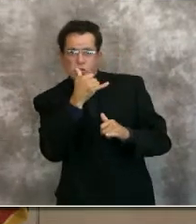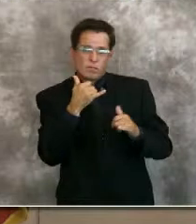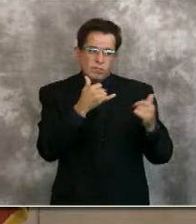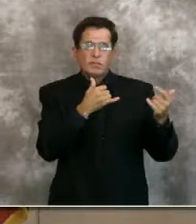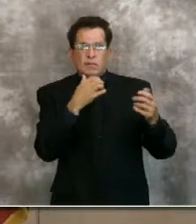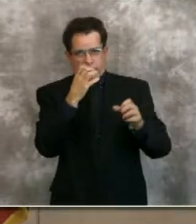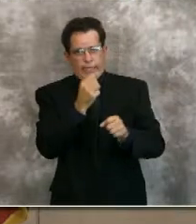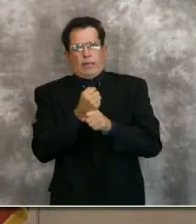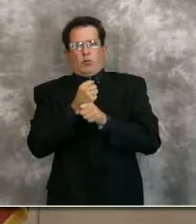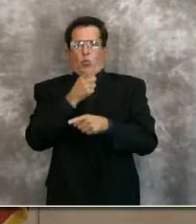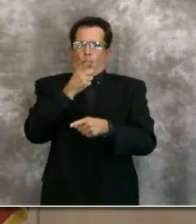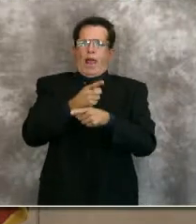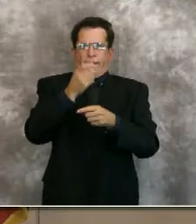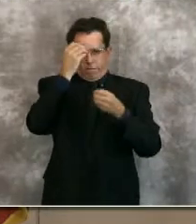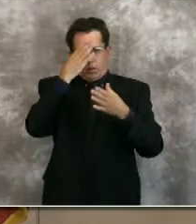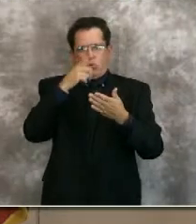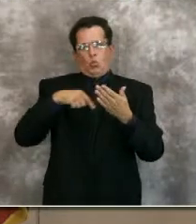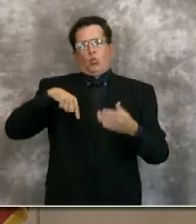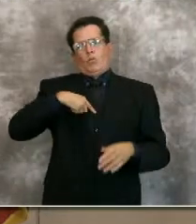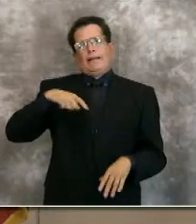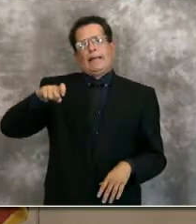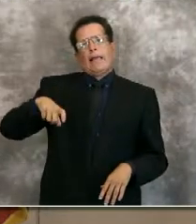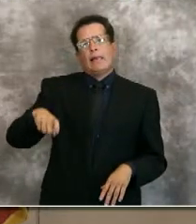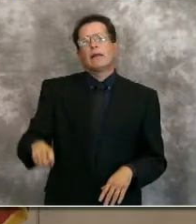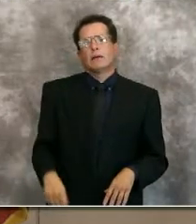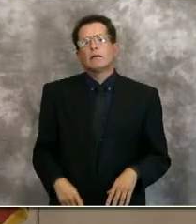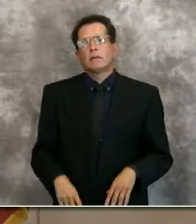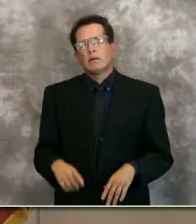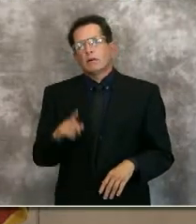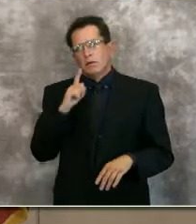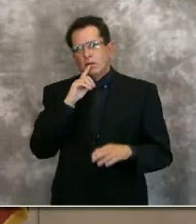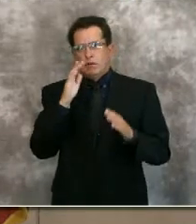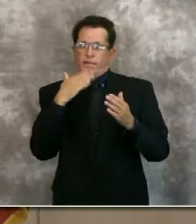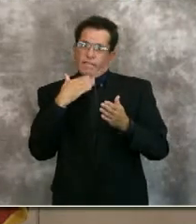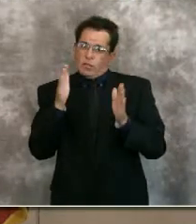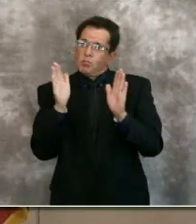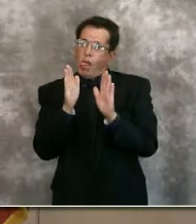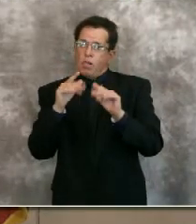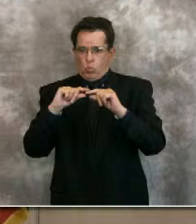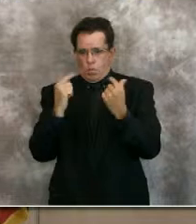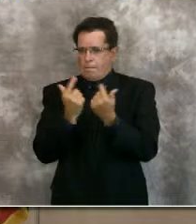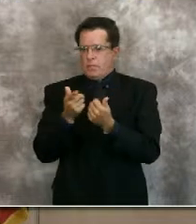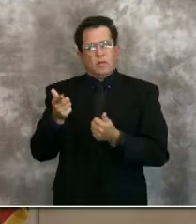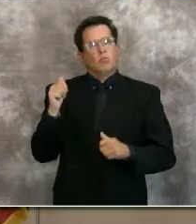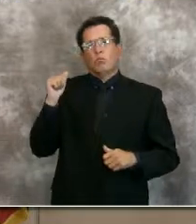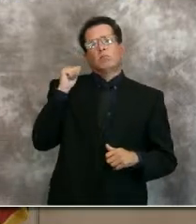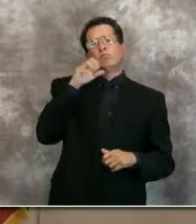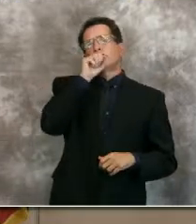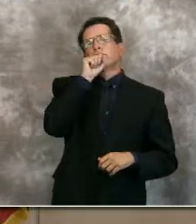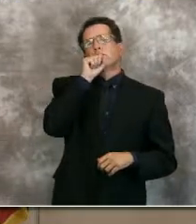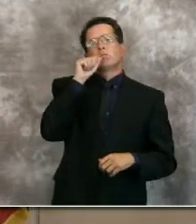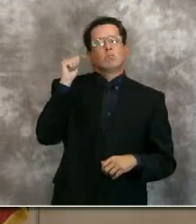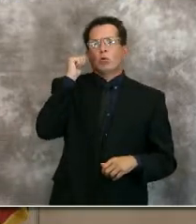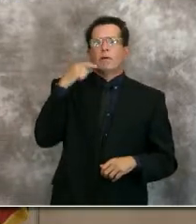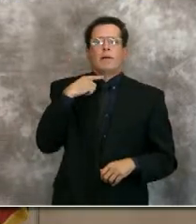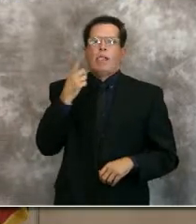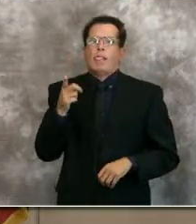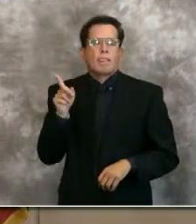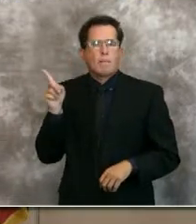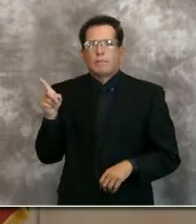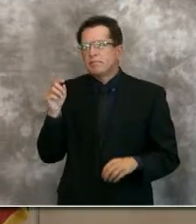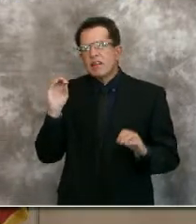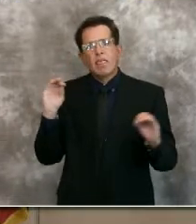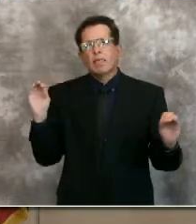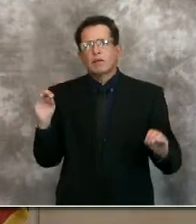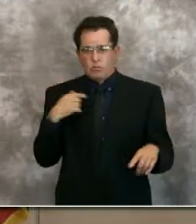we get the information that we need. A very small group of individuals don't give us any information because either we can't contact